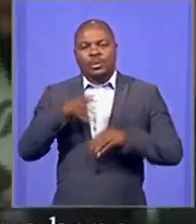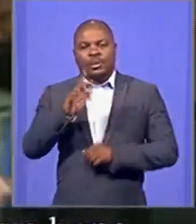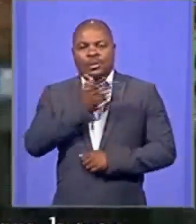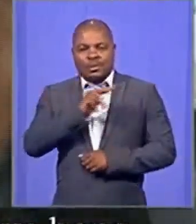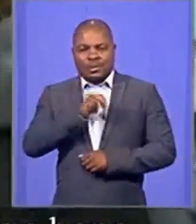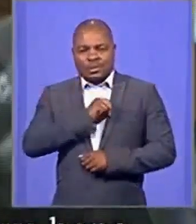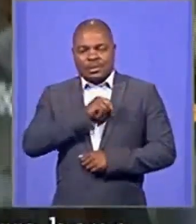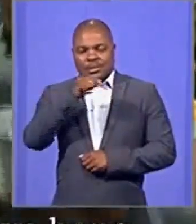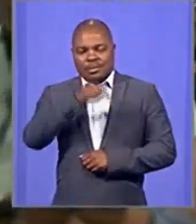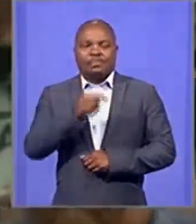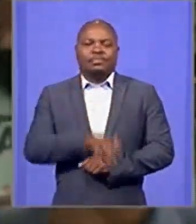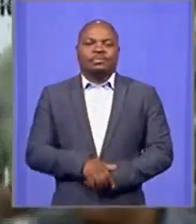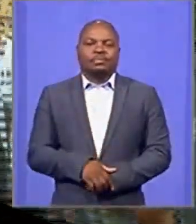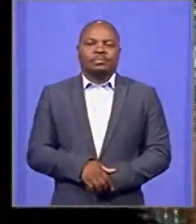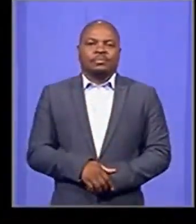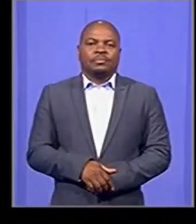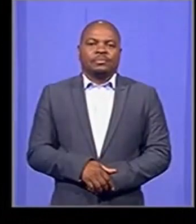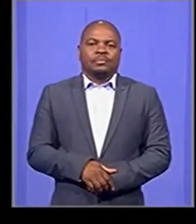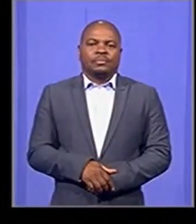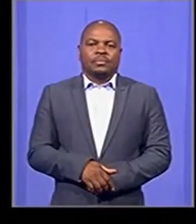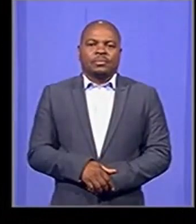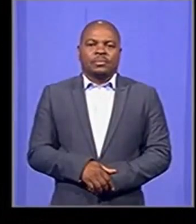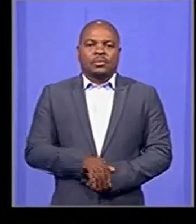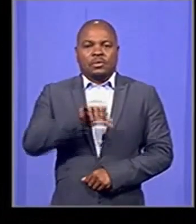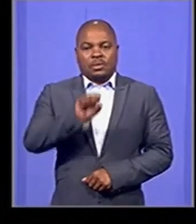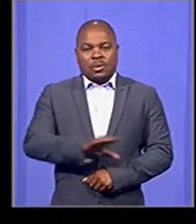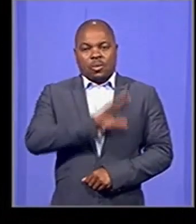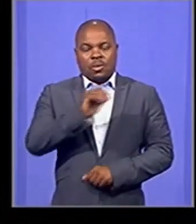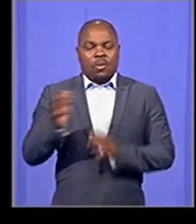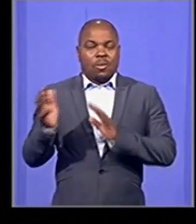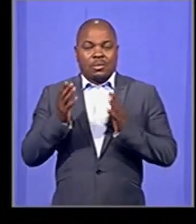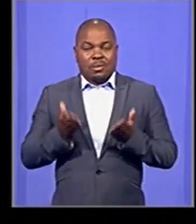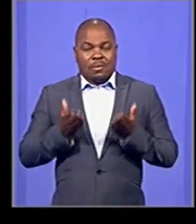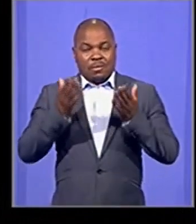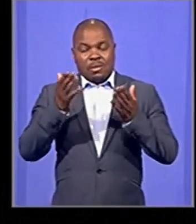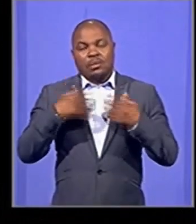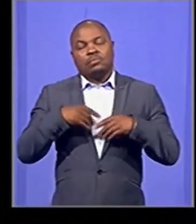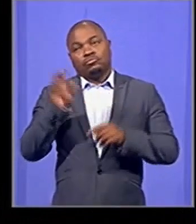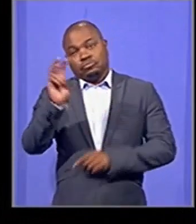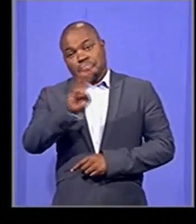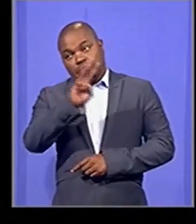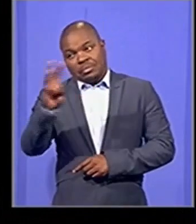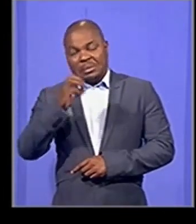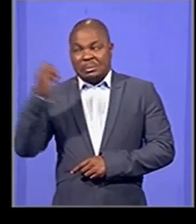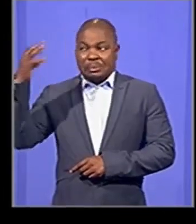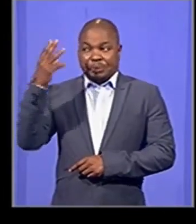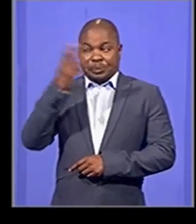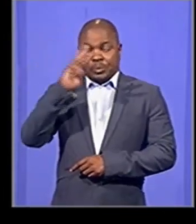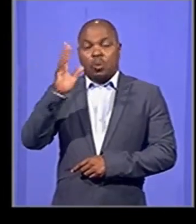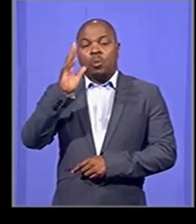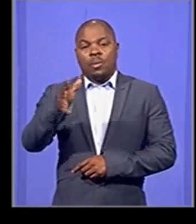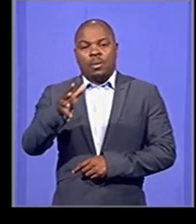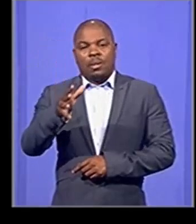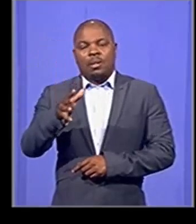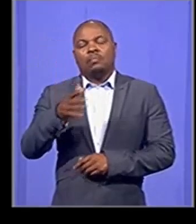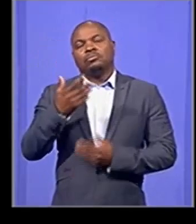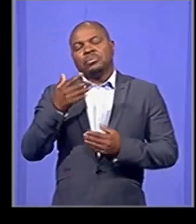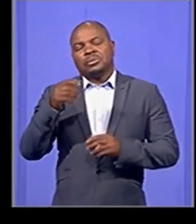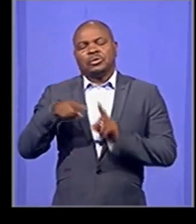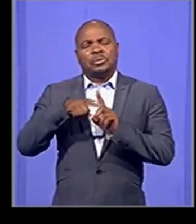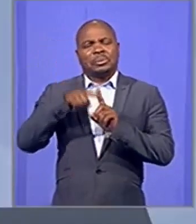KwaZulu-Natal. The South African Weather Service has issued an advisory for heatwave conditions with persistently